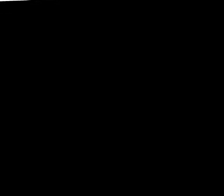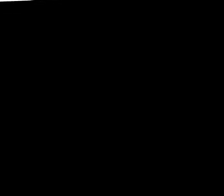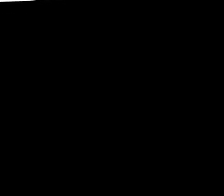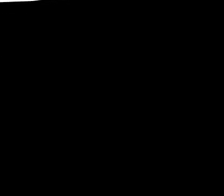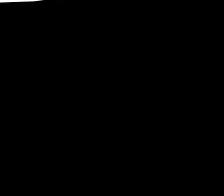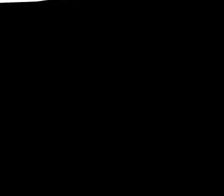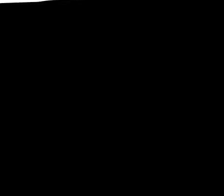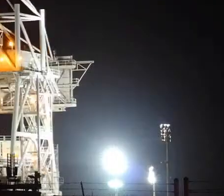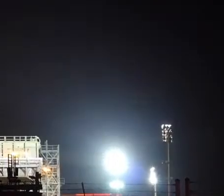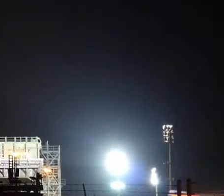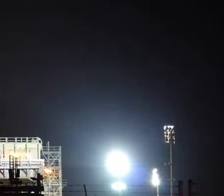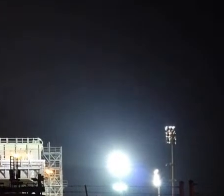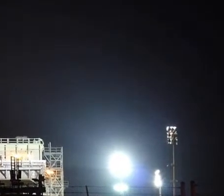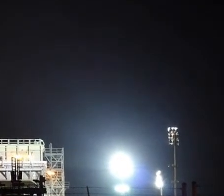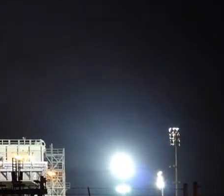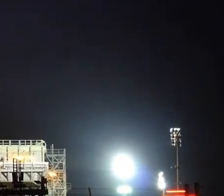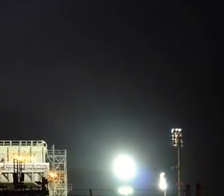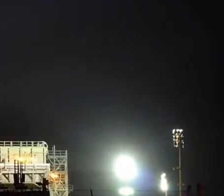And here we go.